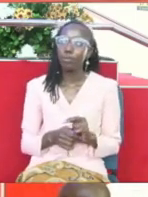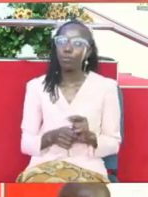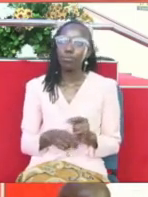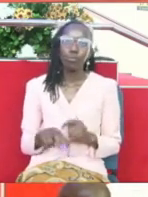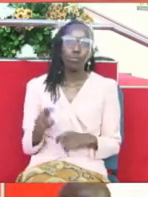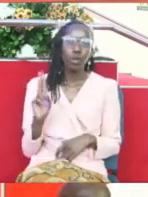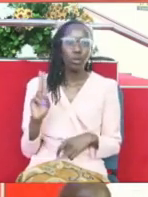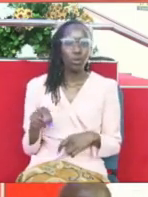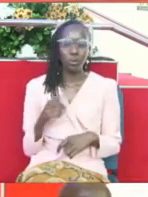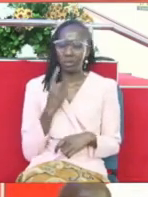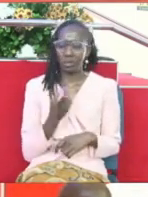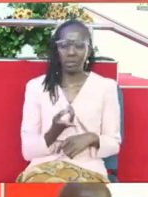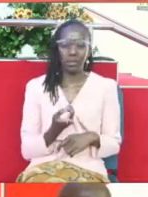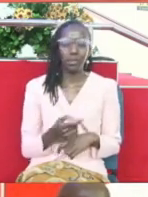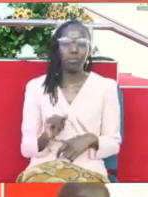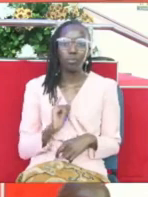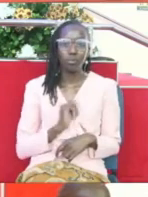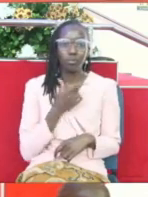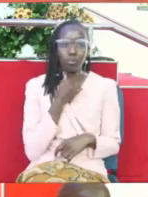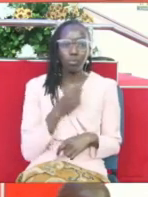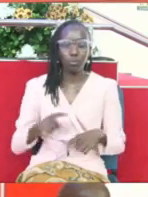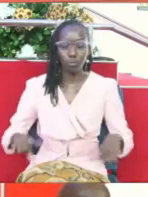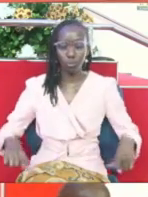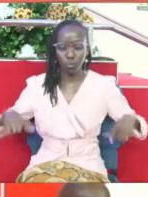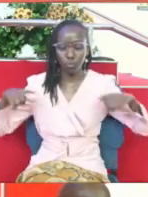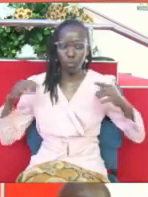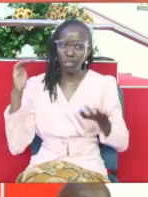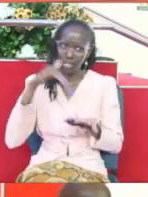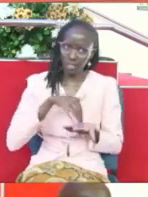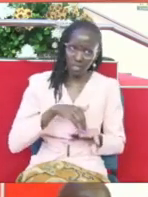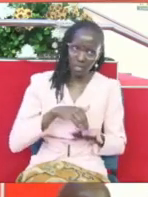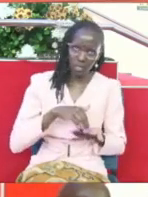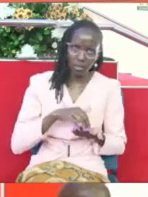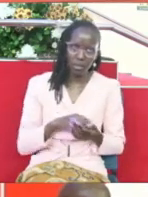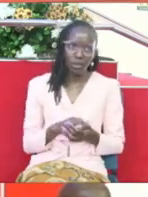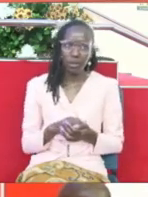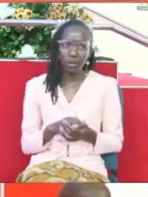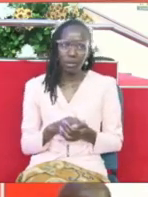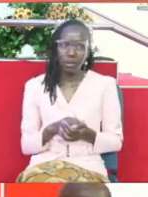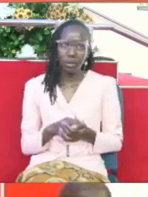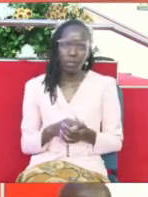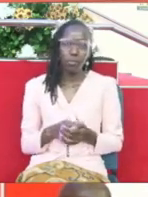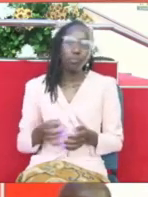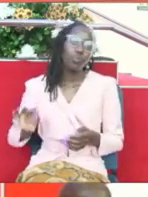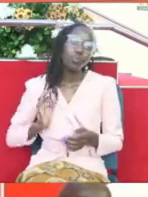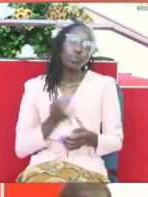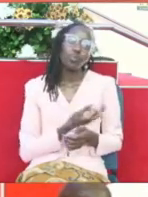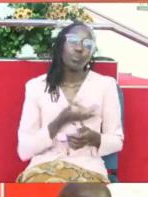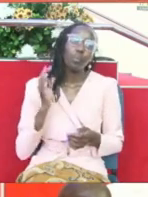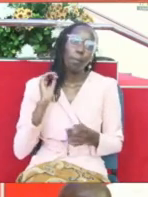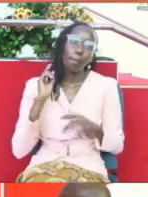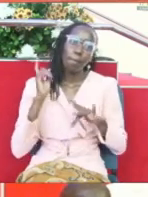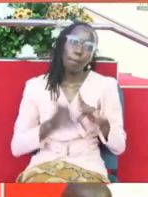kwamba nimezaliwa tena. Even when a child is born they grow. Hata mtoto akizaliwa huwa anakuwa. We must be willing to grow deeply in